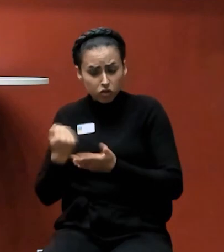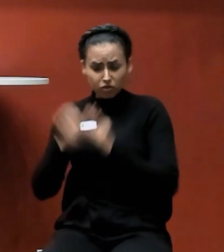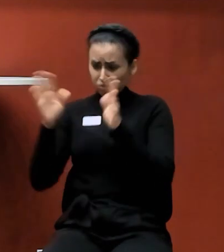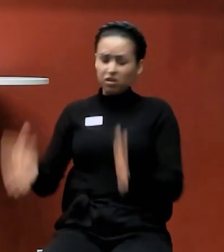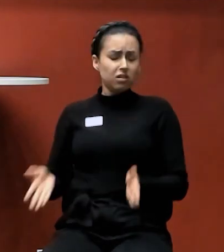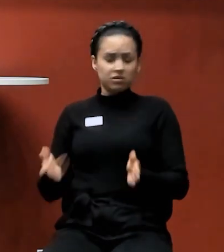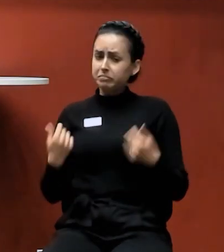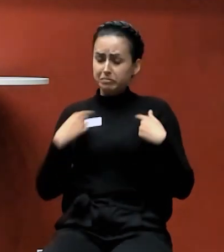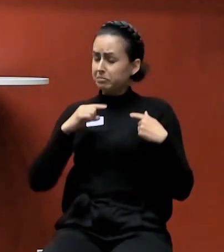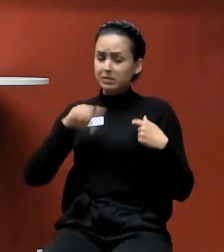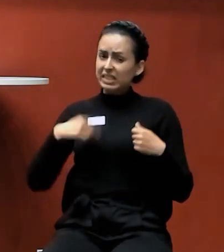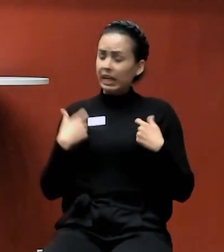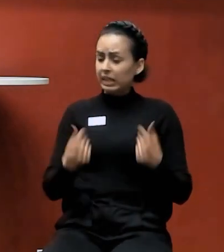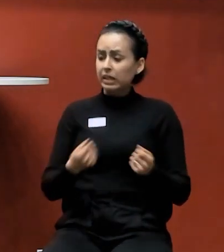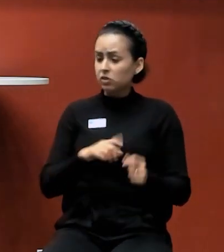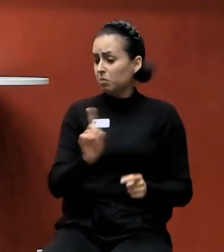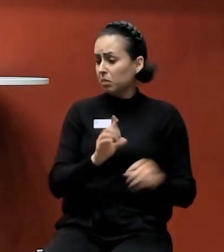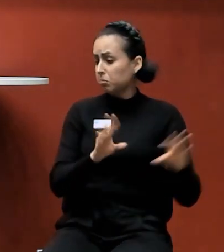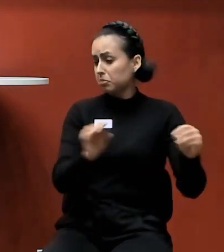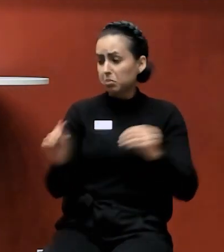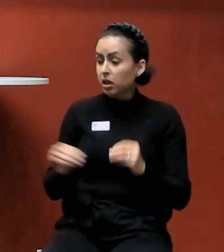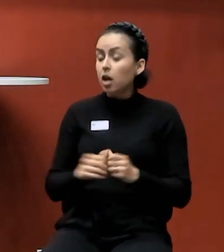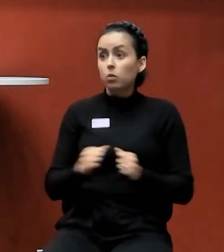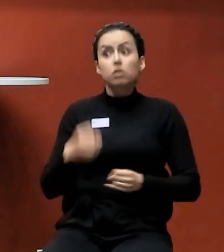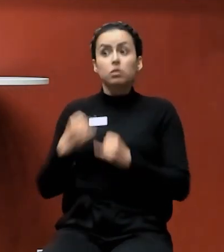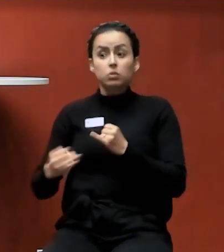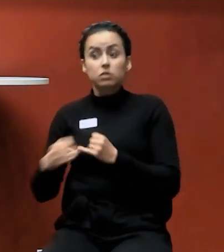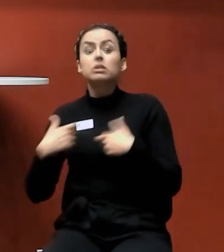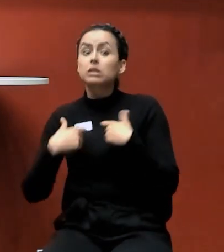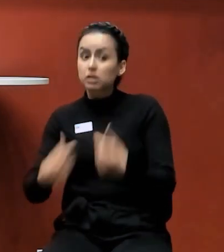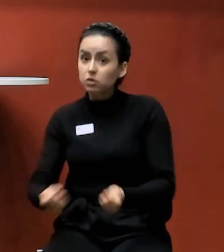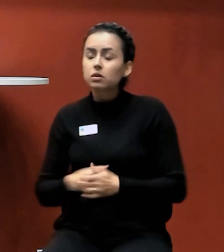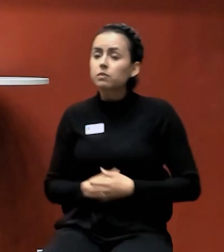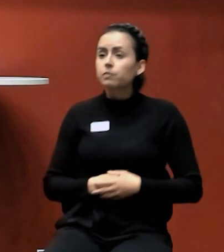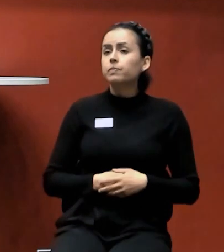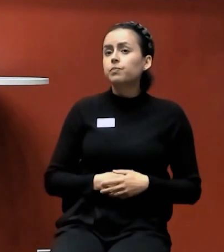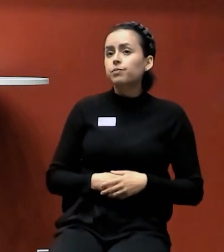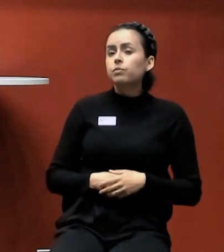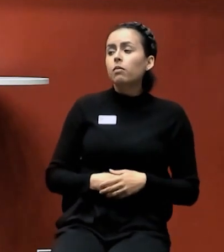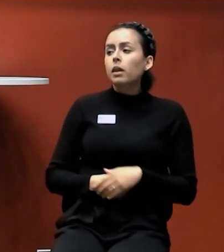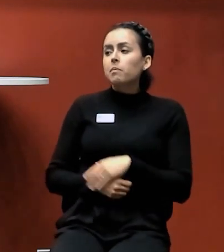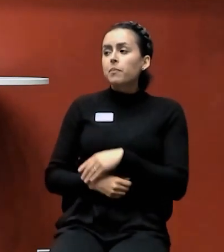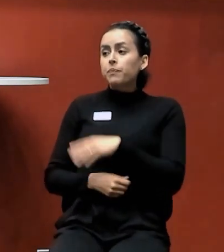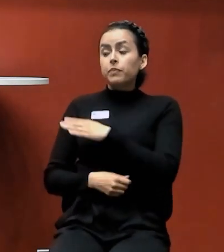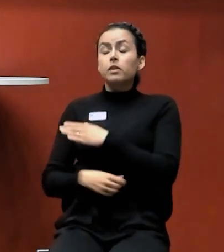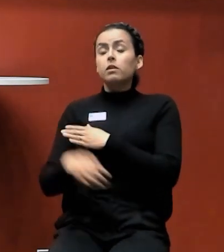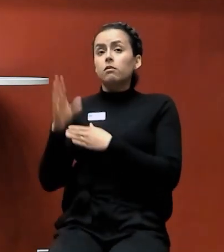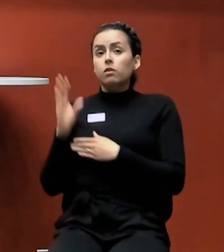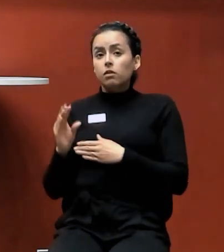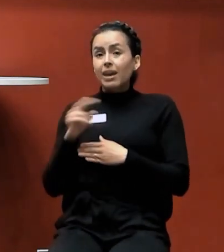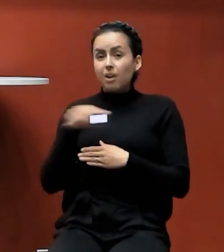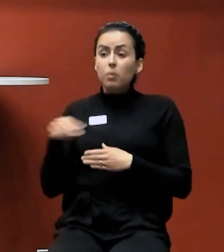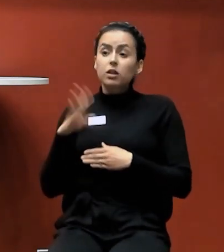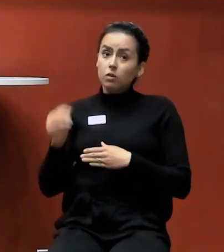interested. In the end, they were. I think that's a great example of like how art, different forms of art,